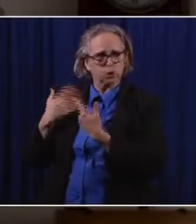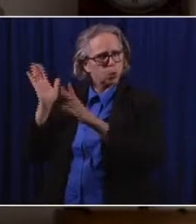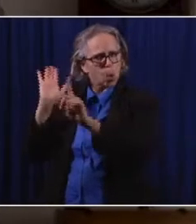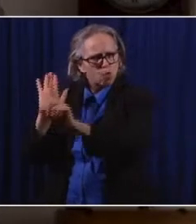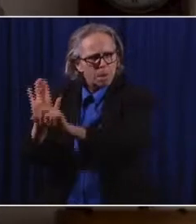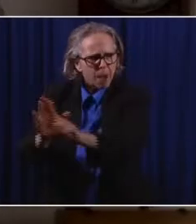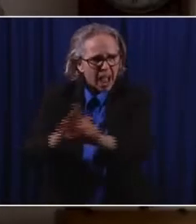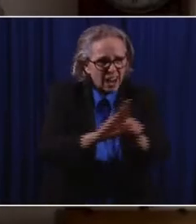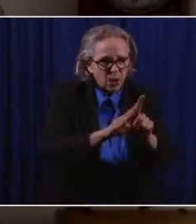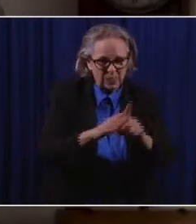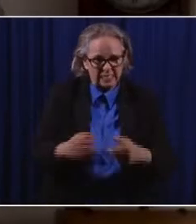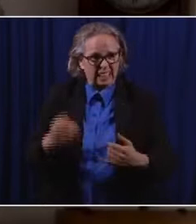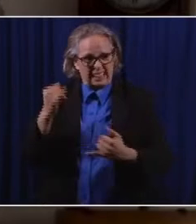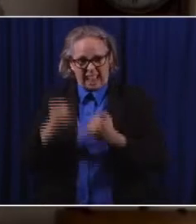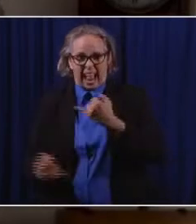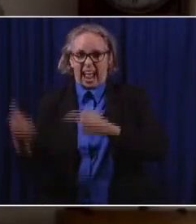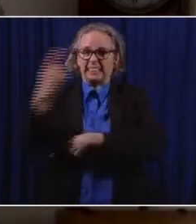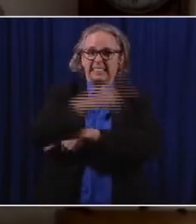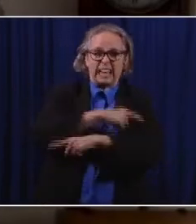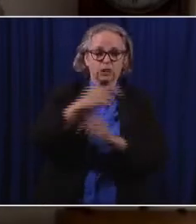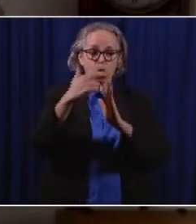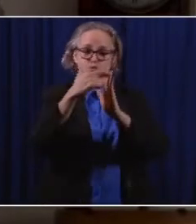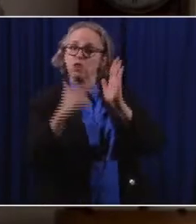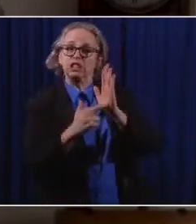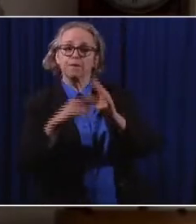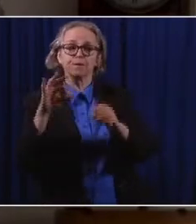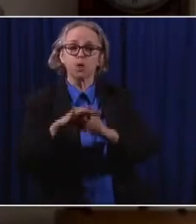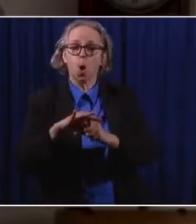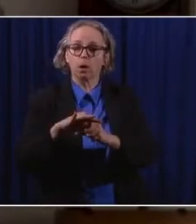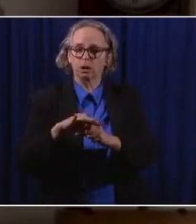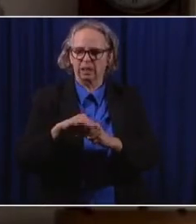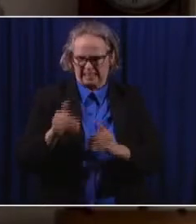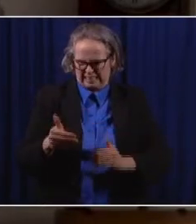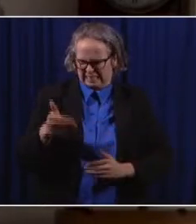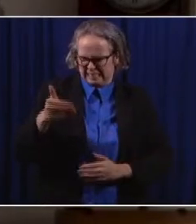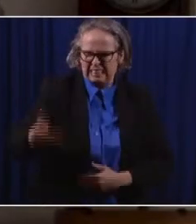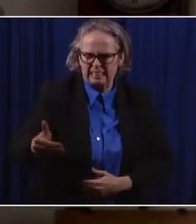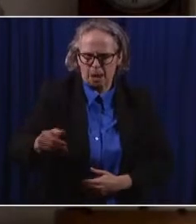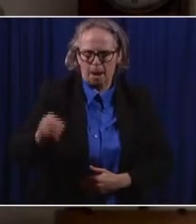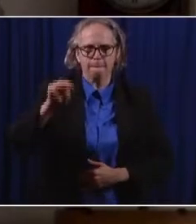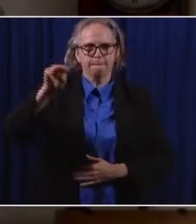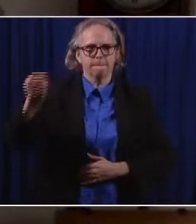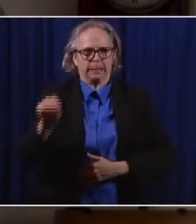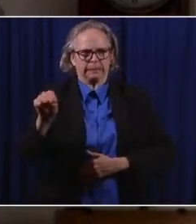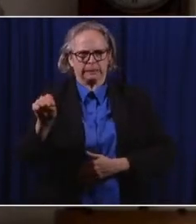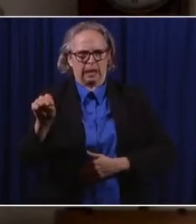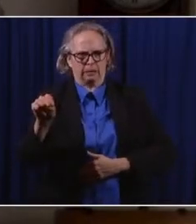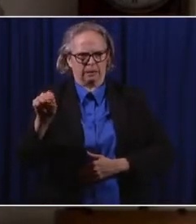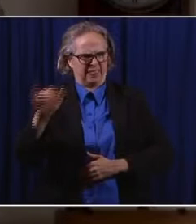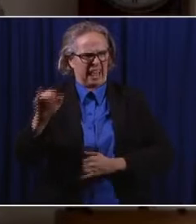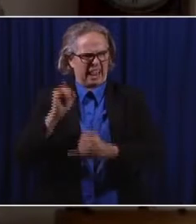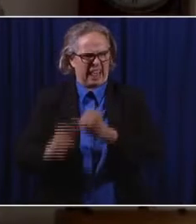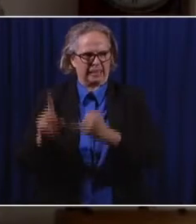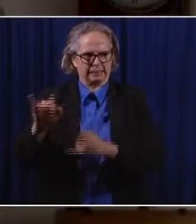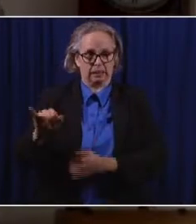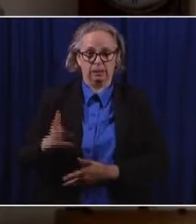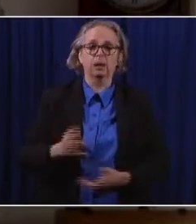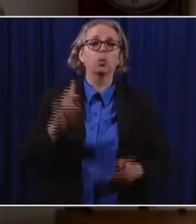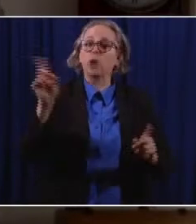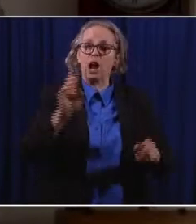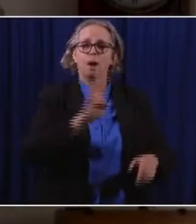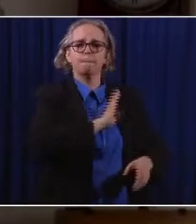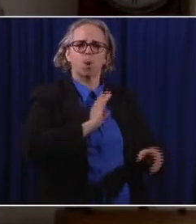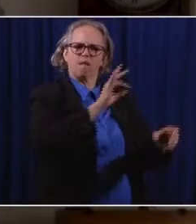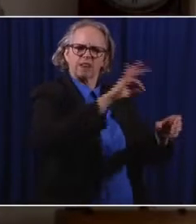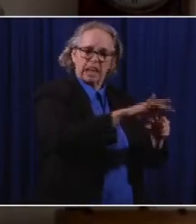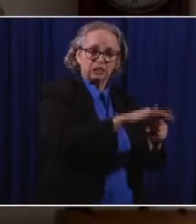not registered, you can do it at your Board of Elections, or you can register online at voteohio.gov. If you are not registered,